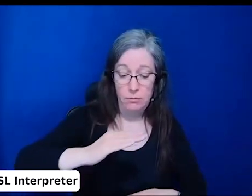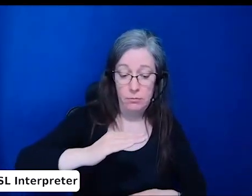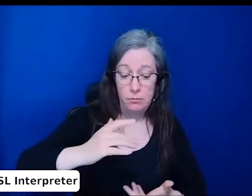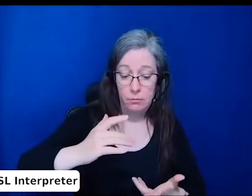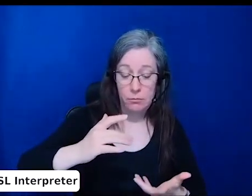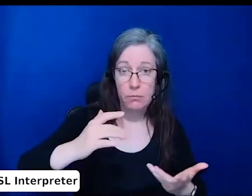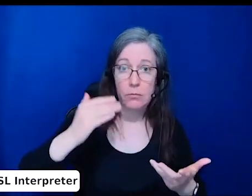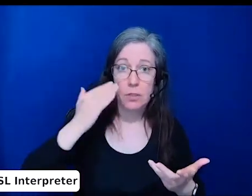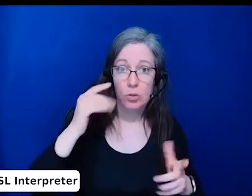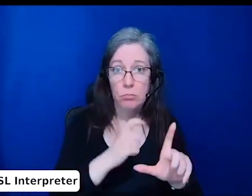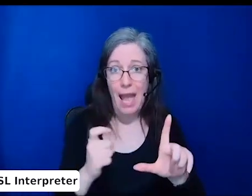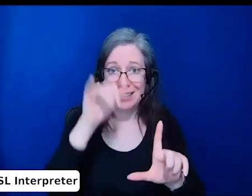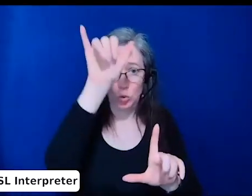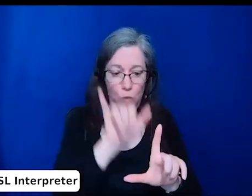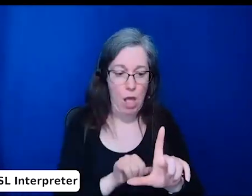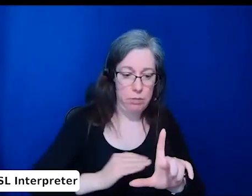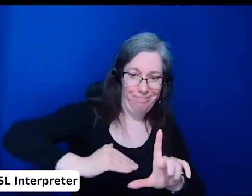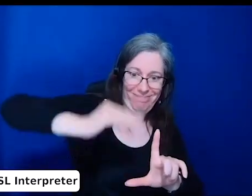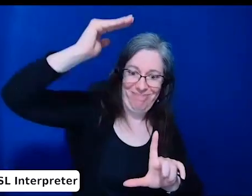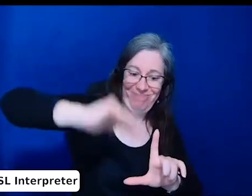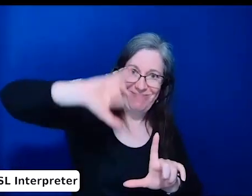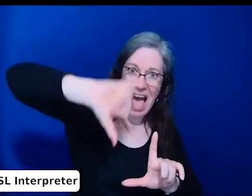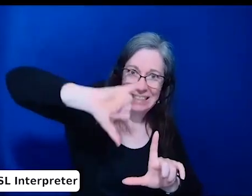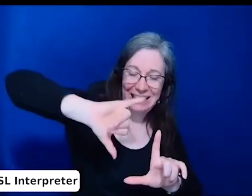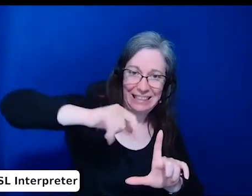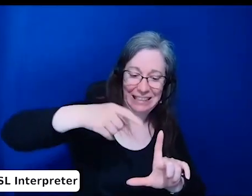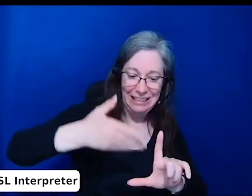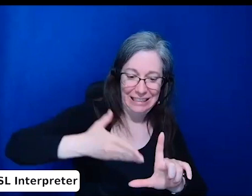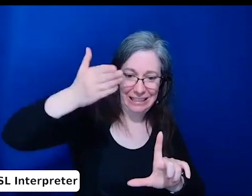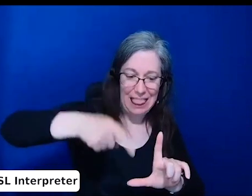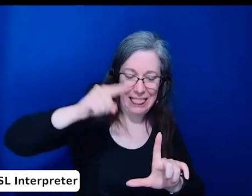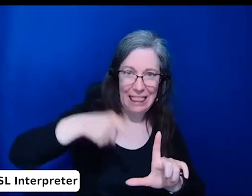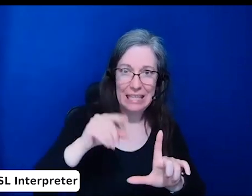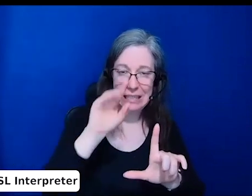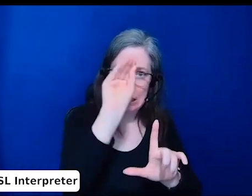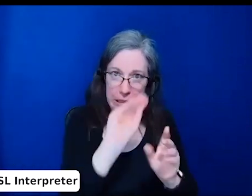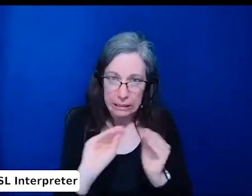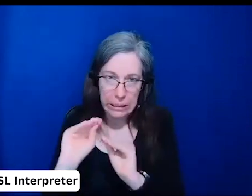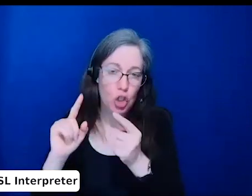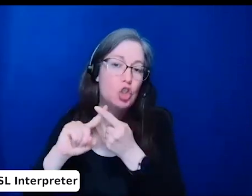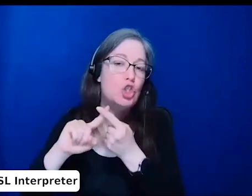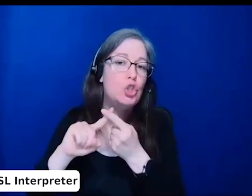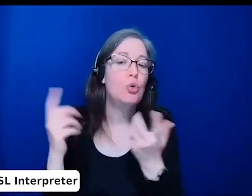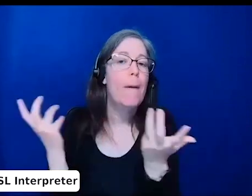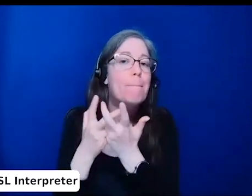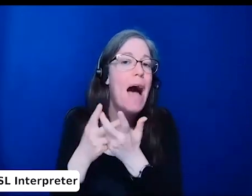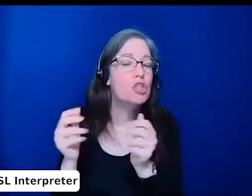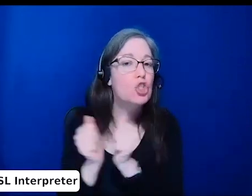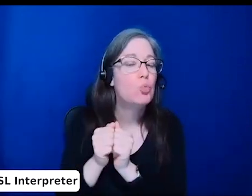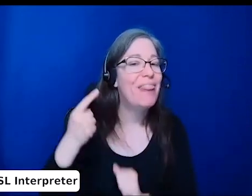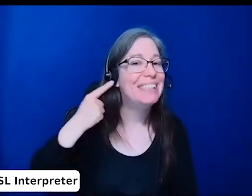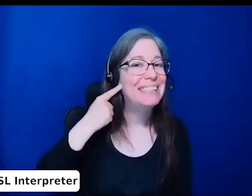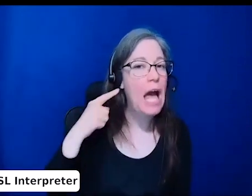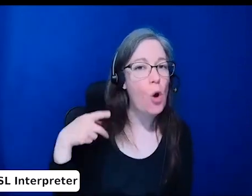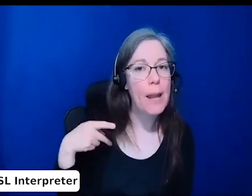itself the visualization and not the data itself. This is mapped to pitch, for instance. This is a parameter